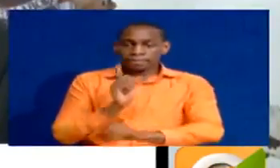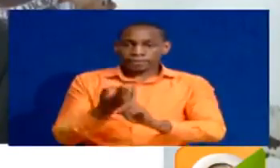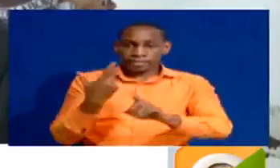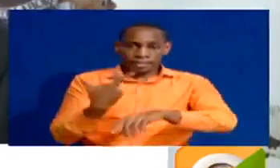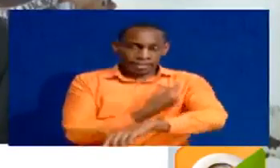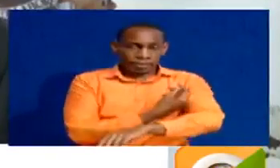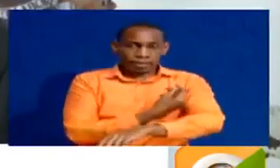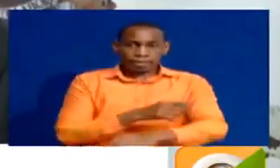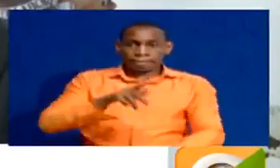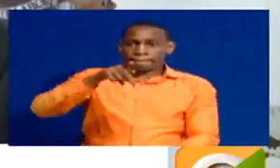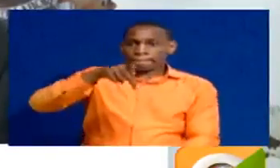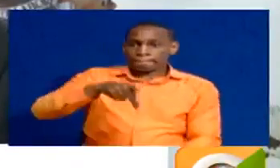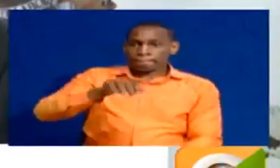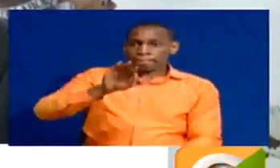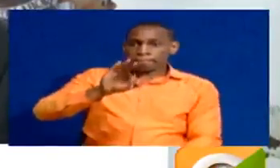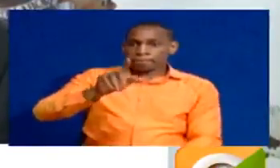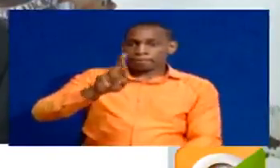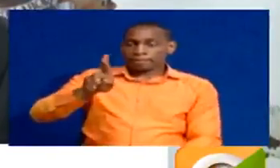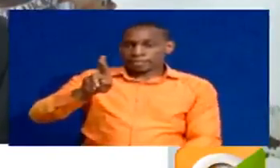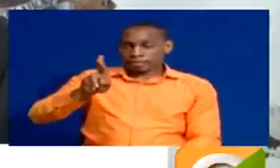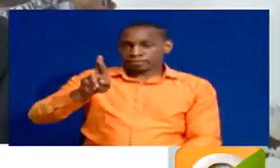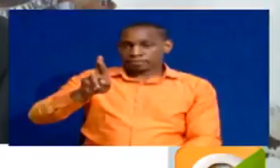of Pfizer vaccine